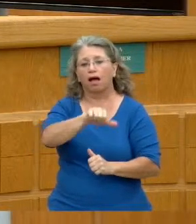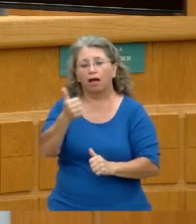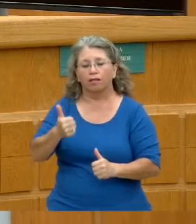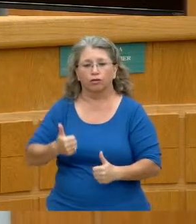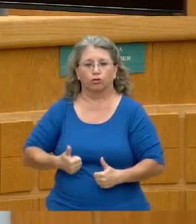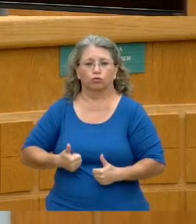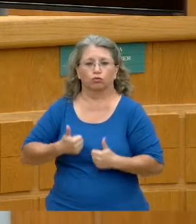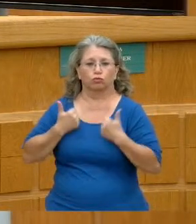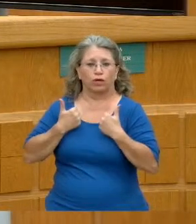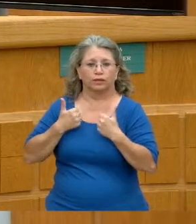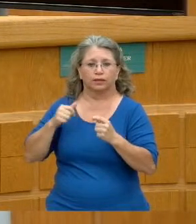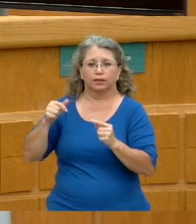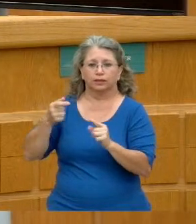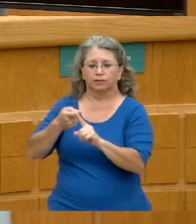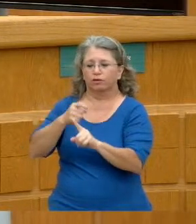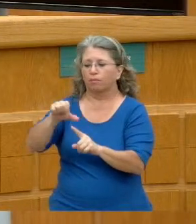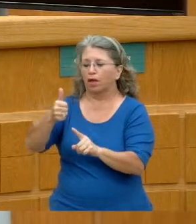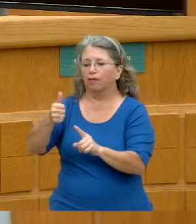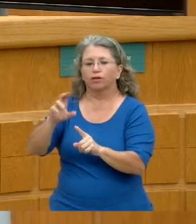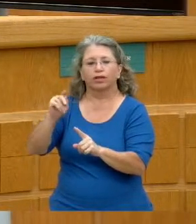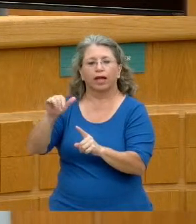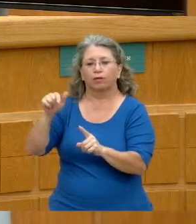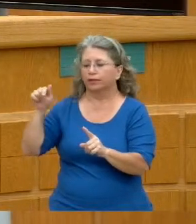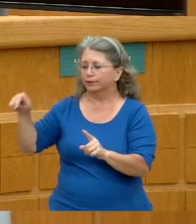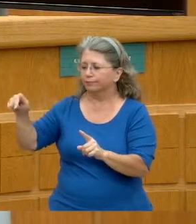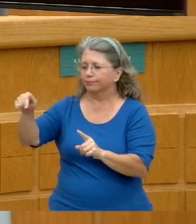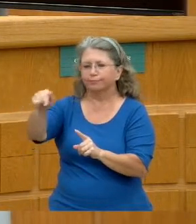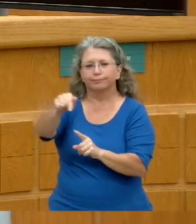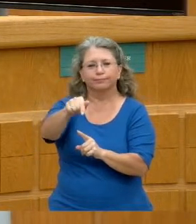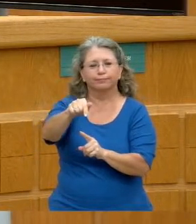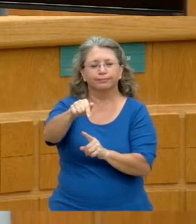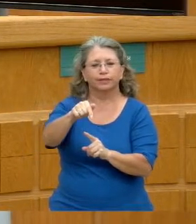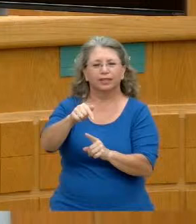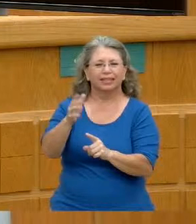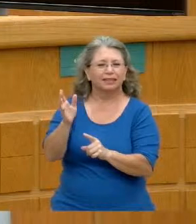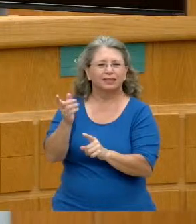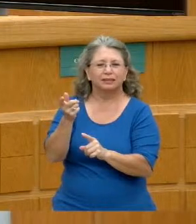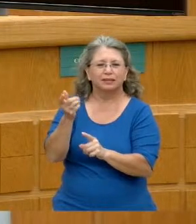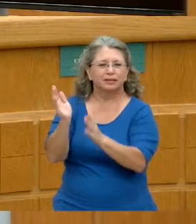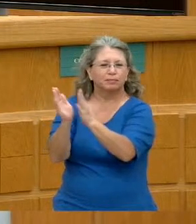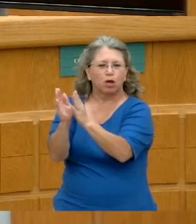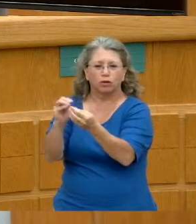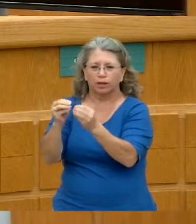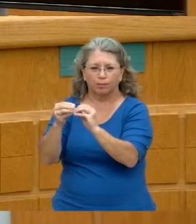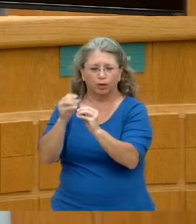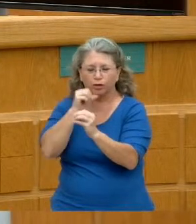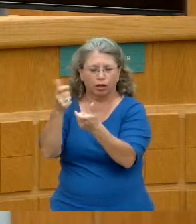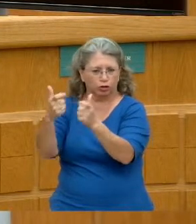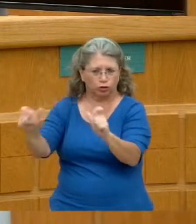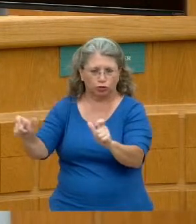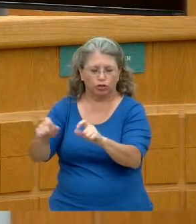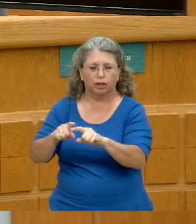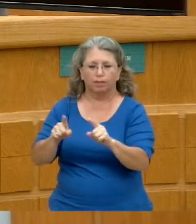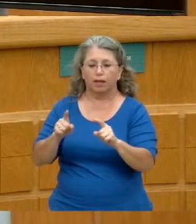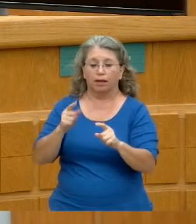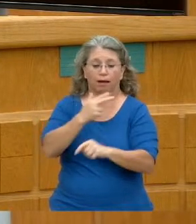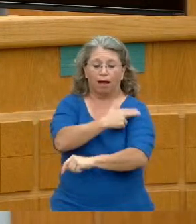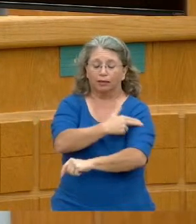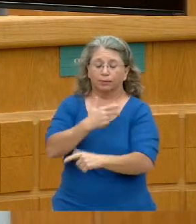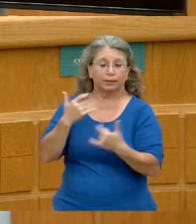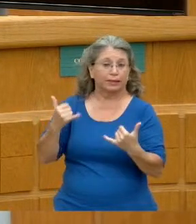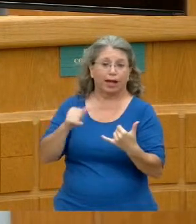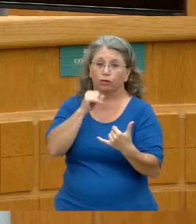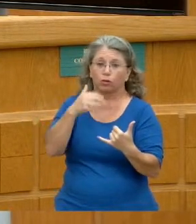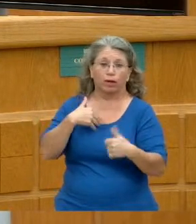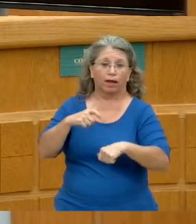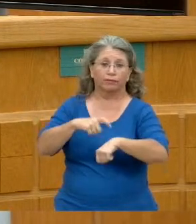Bend. Those other residents, though, is probably a small number. It's not a big number, but the hospitals just don't have time to break out the